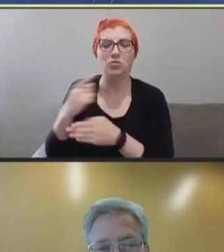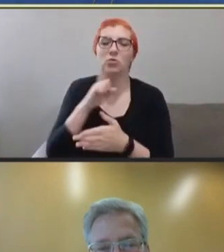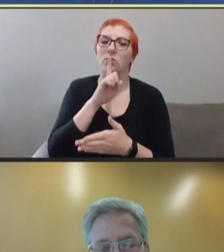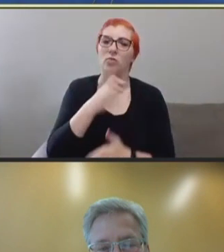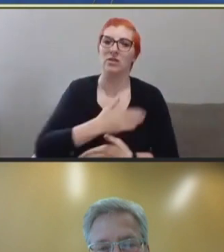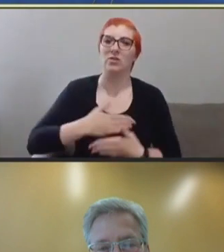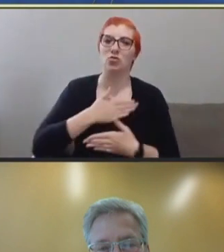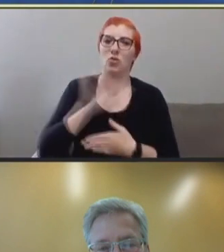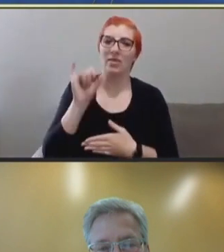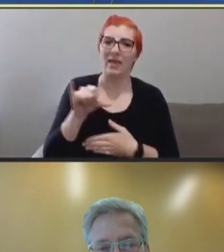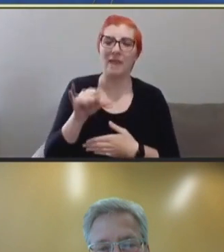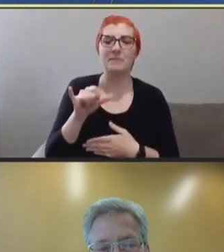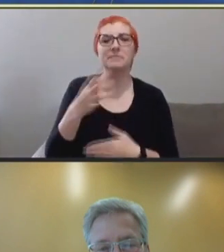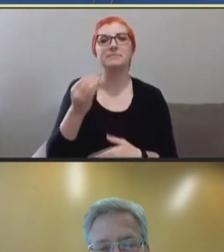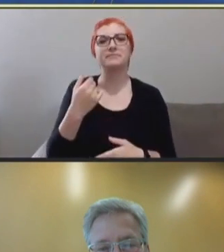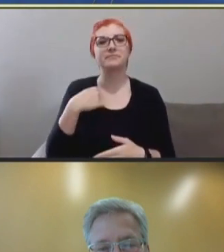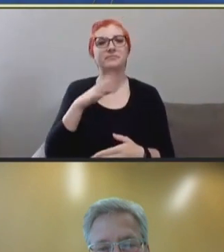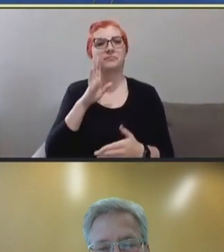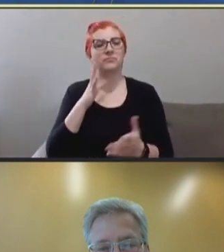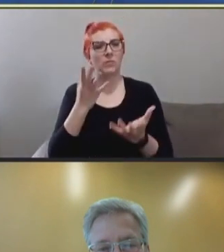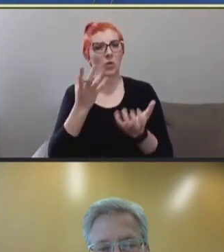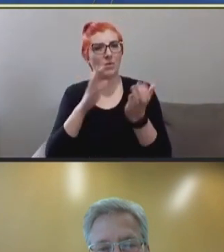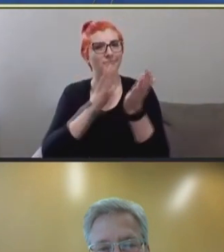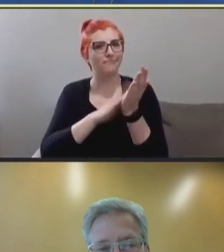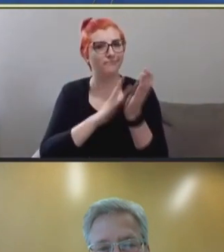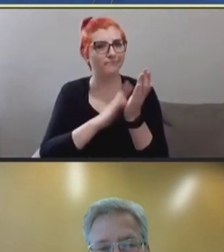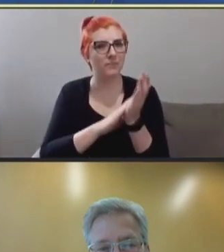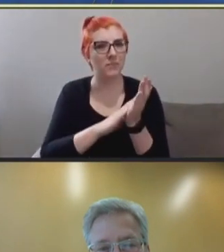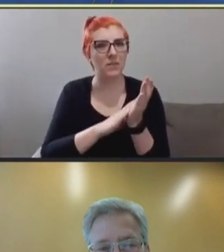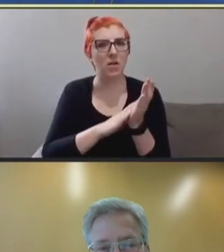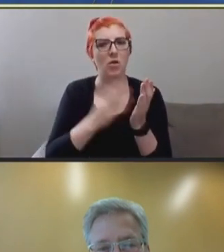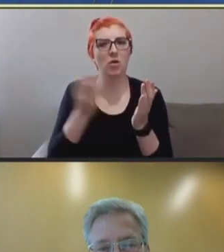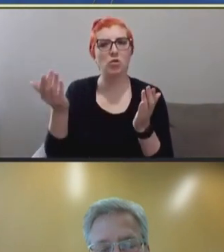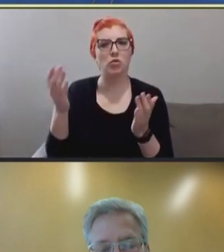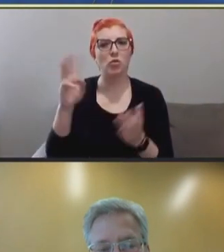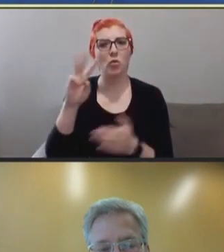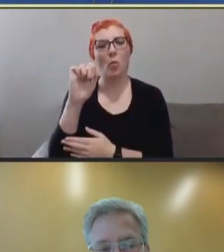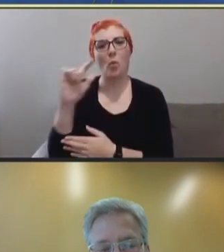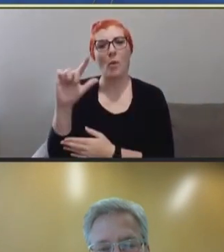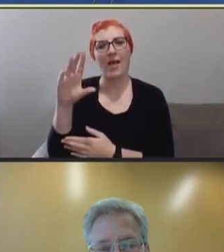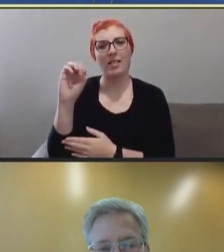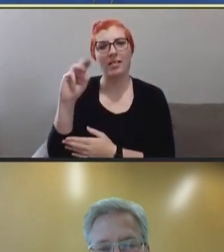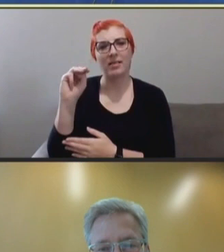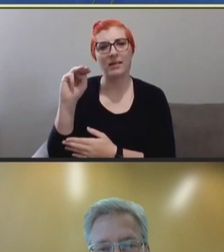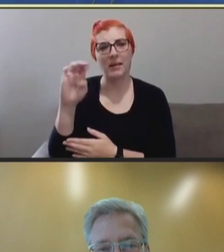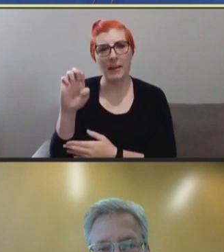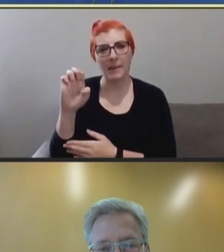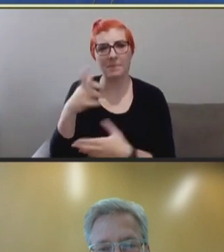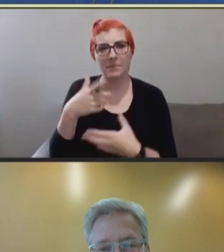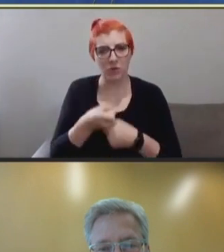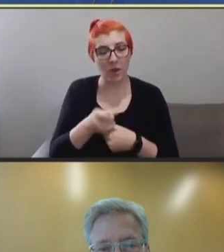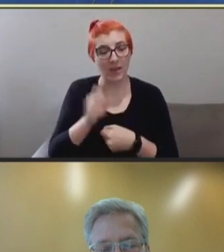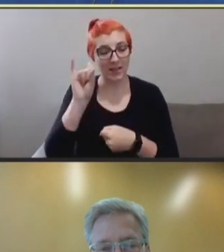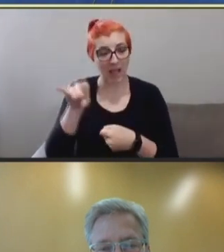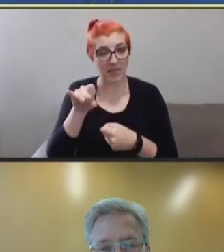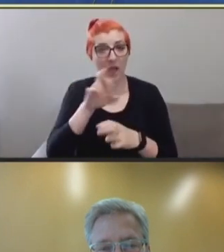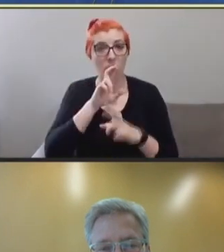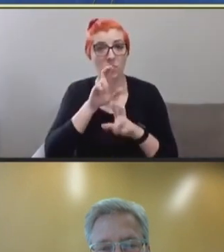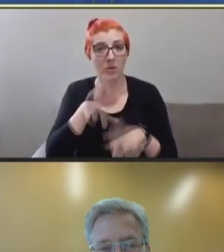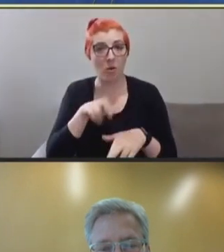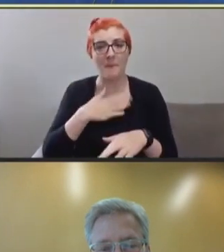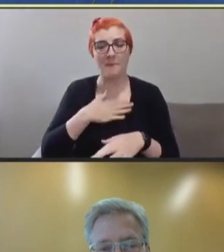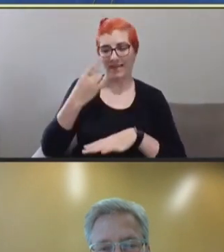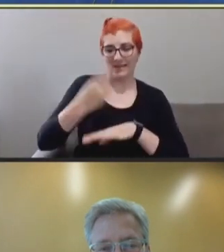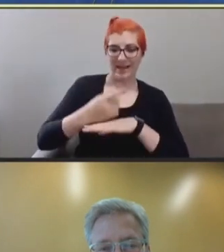And I'll give a shout out too to the Wellcome Trust in that report. My day job for the